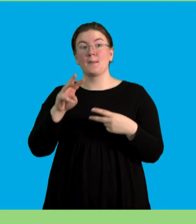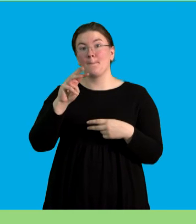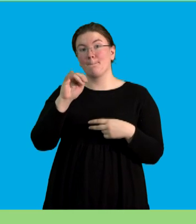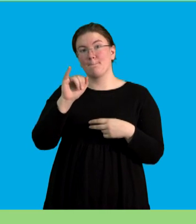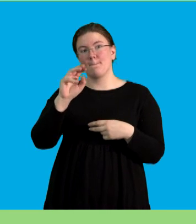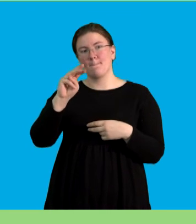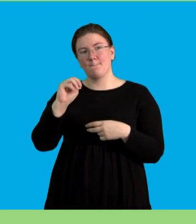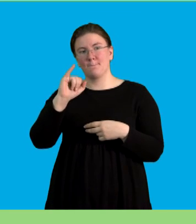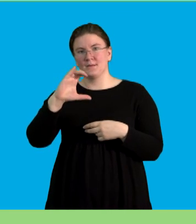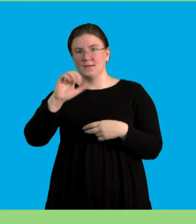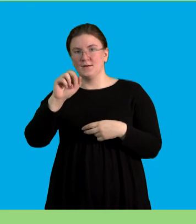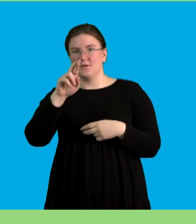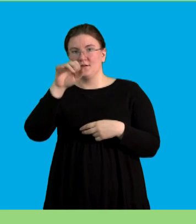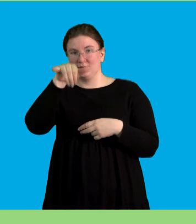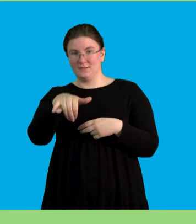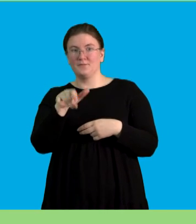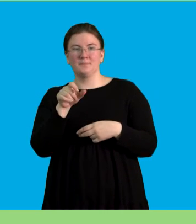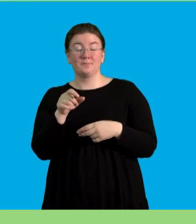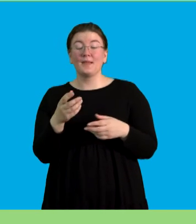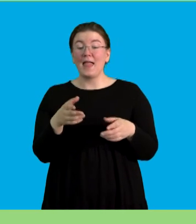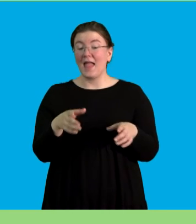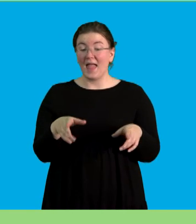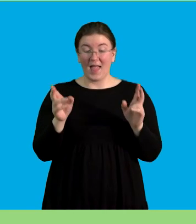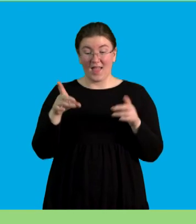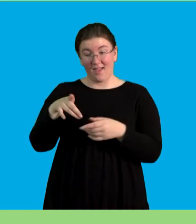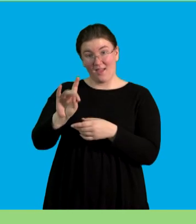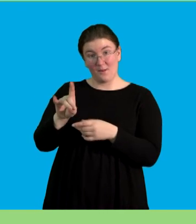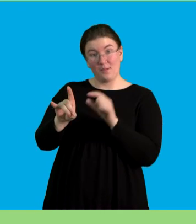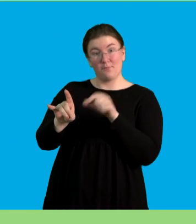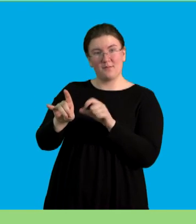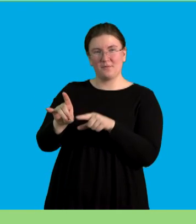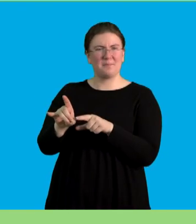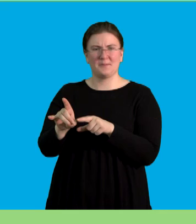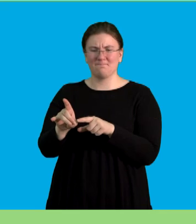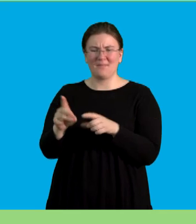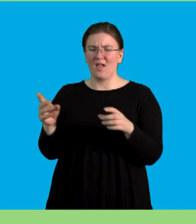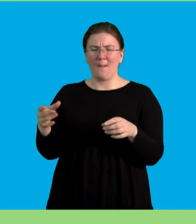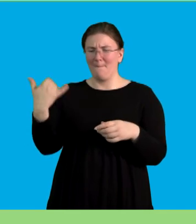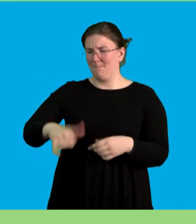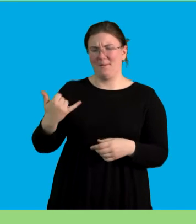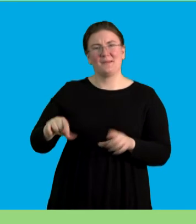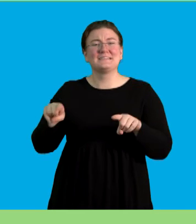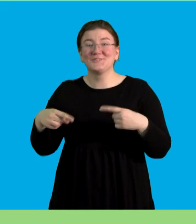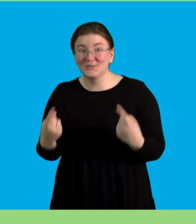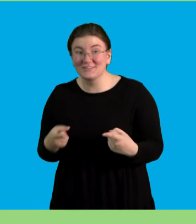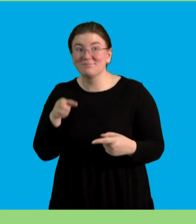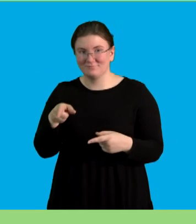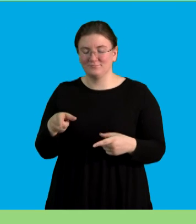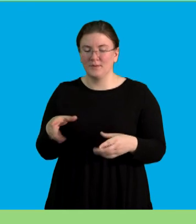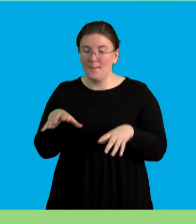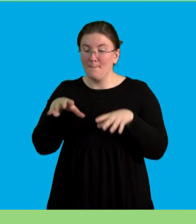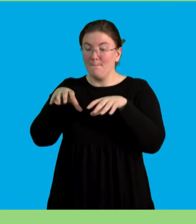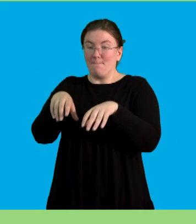Mimicry, when a harmless animal takes on the characteristics of a dangerous animal to scare off predators.